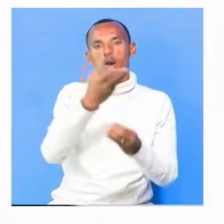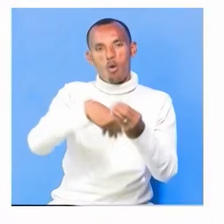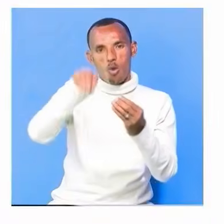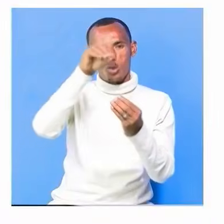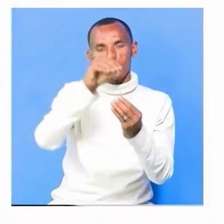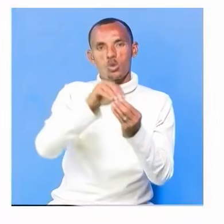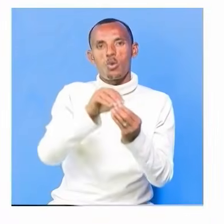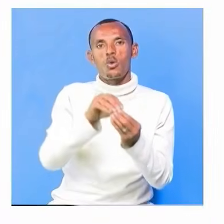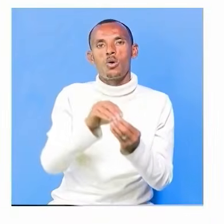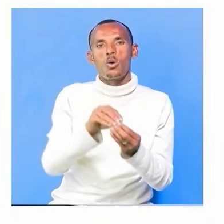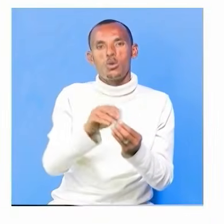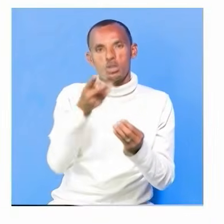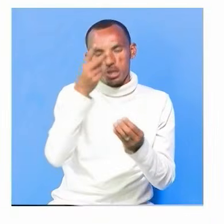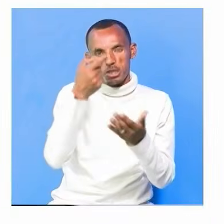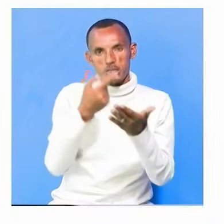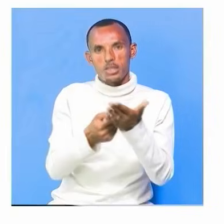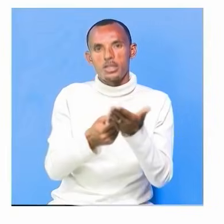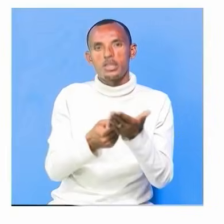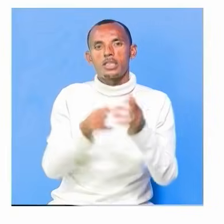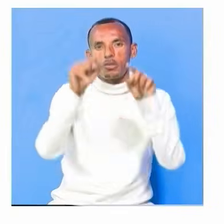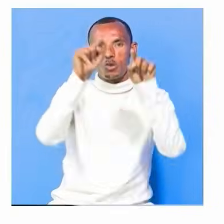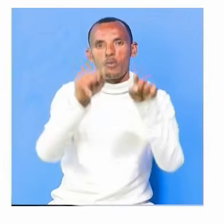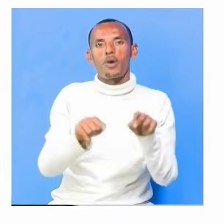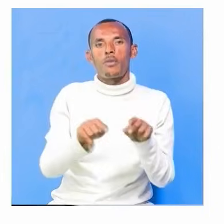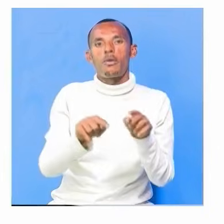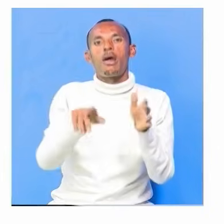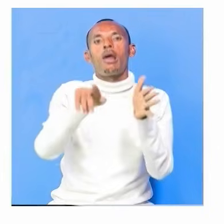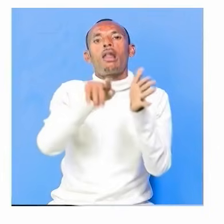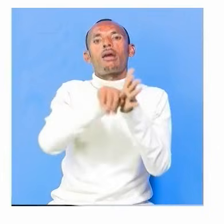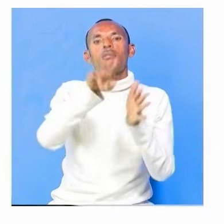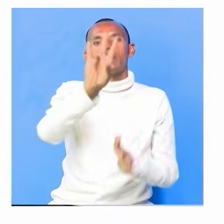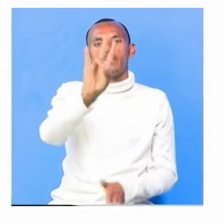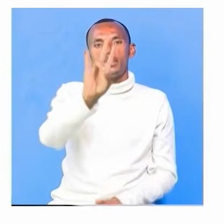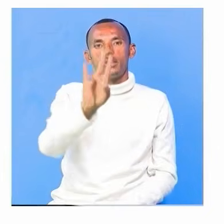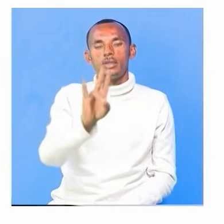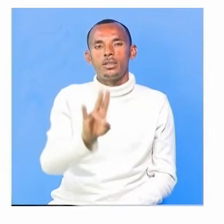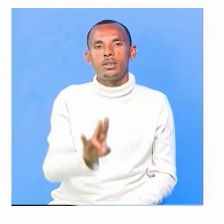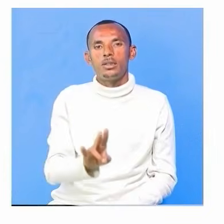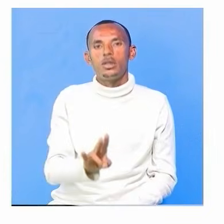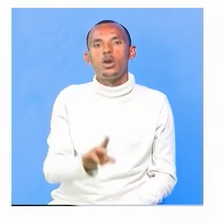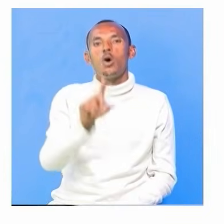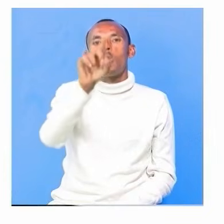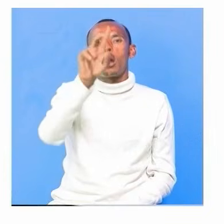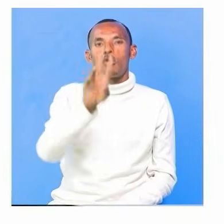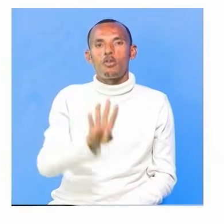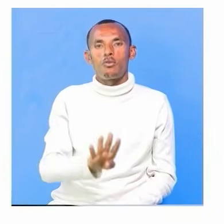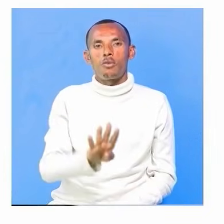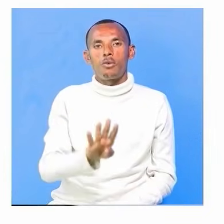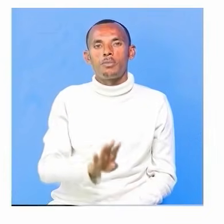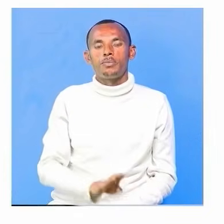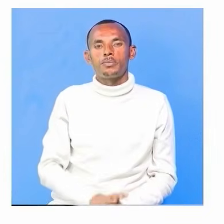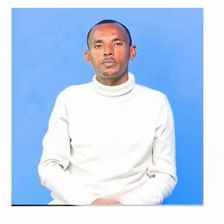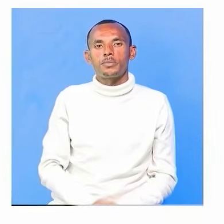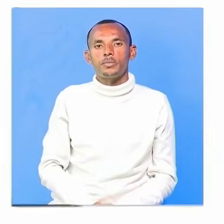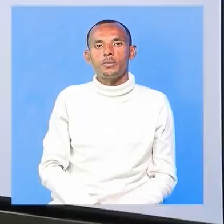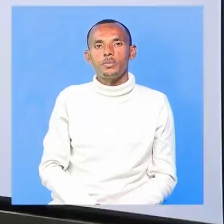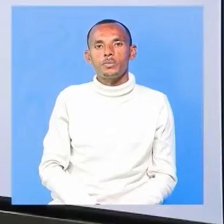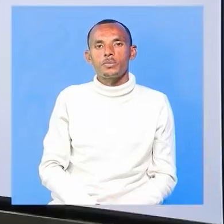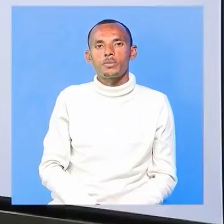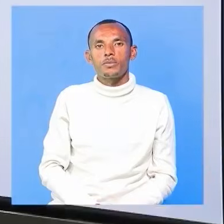You can also take this one, the absolute value of -7 and 1/4, okay?